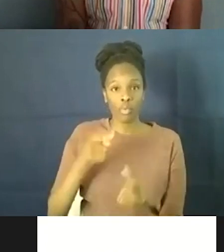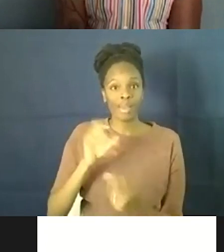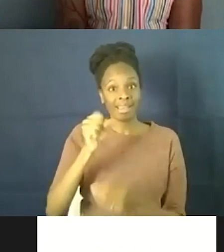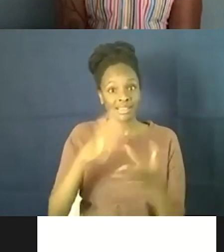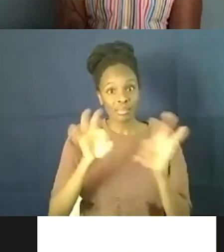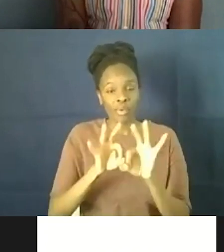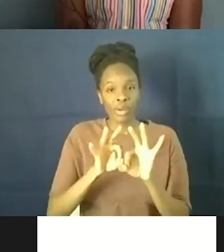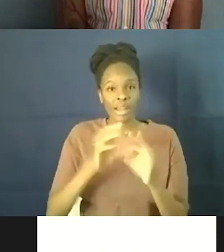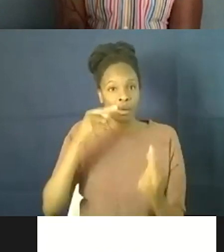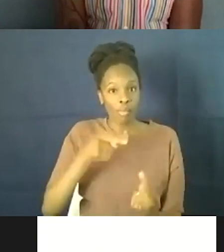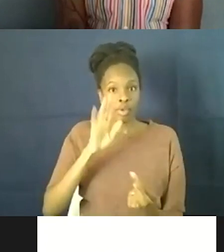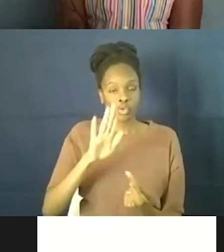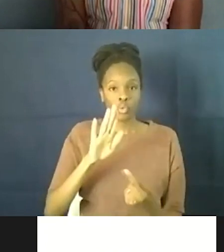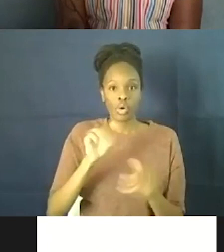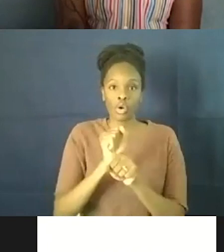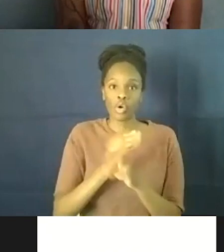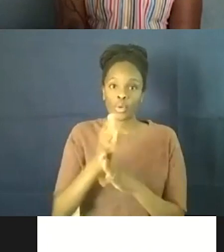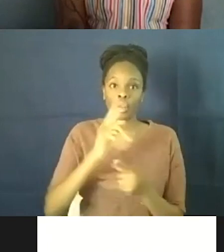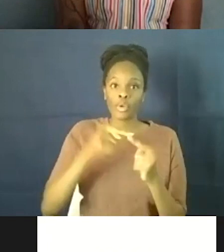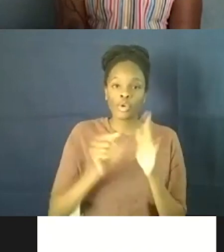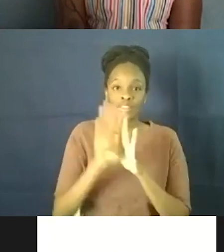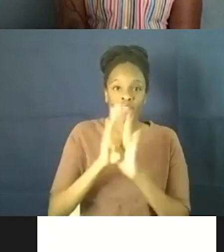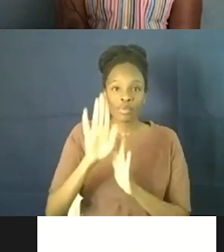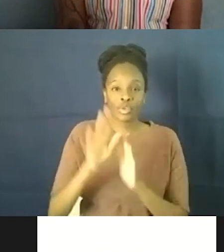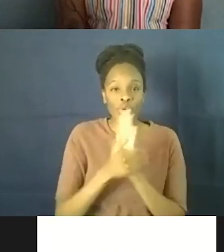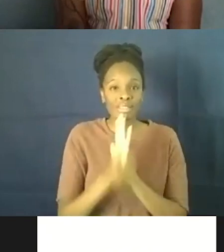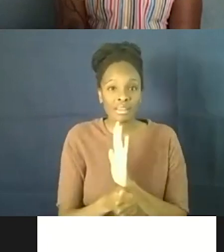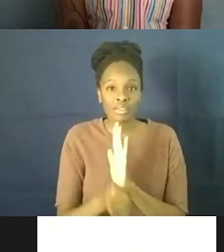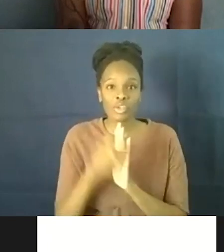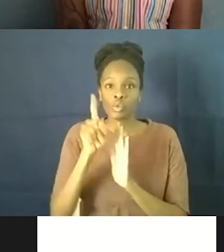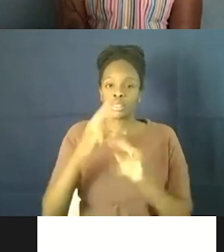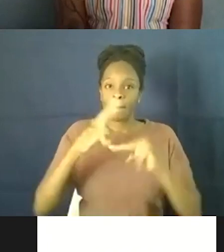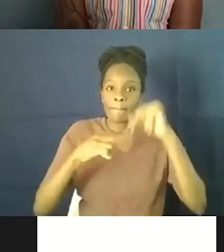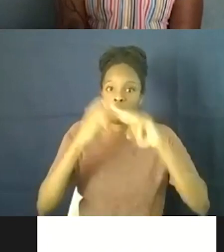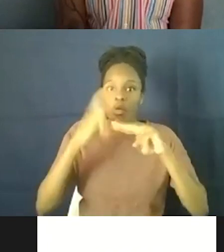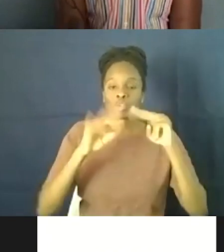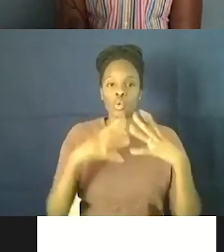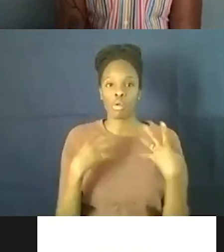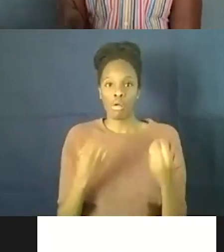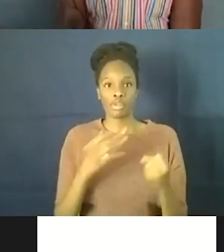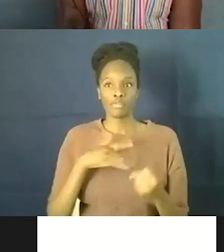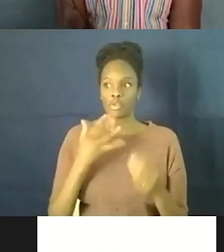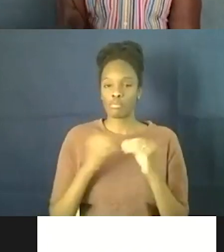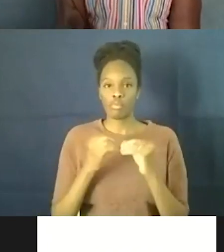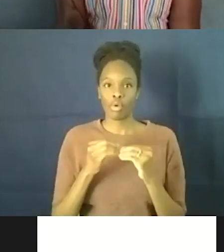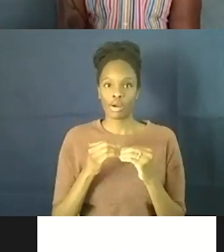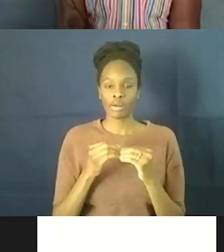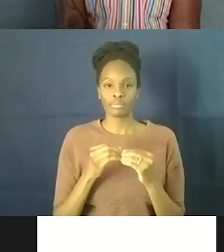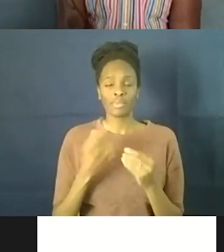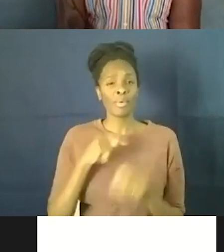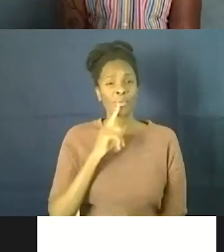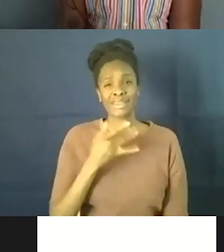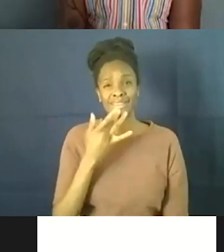where you're developing your skills and you need to feel heard and you need to build that confidence and get better at pitching. And we are so lucky to have